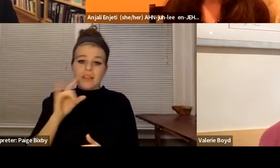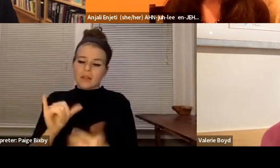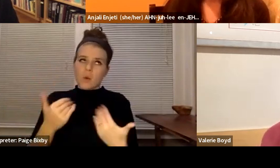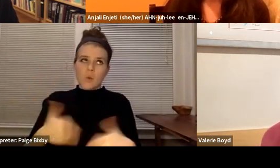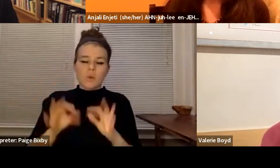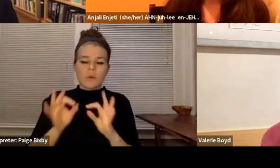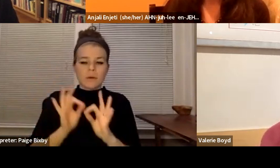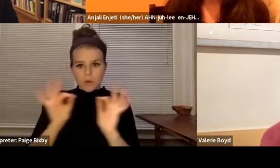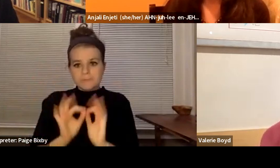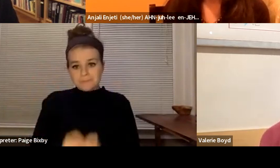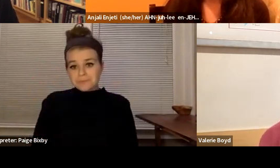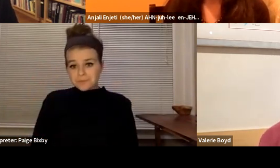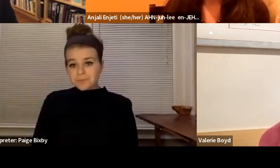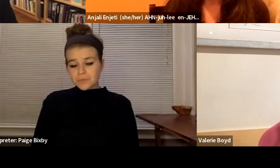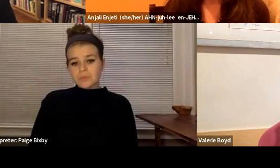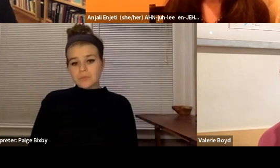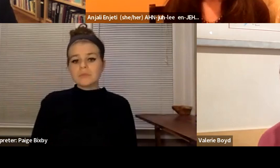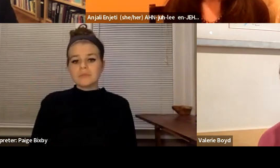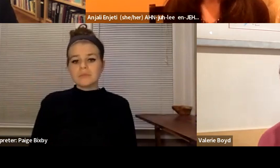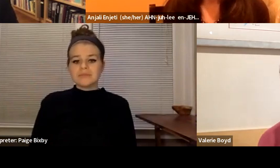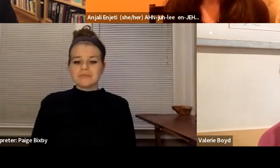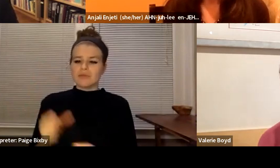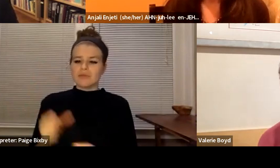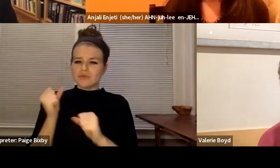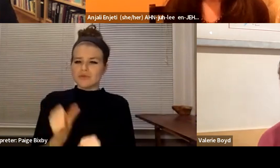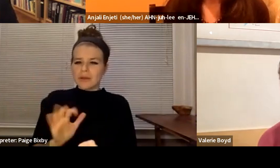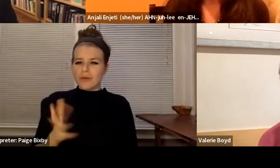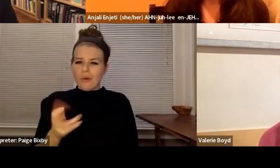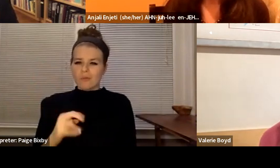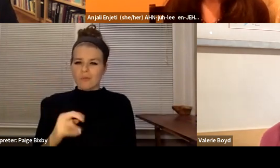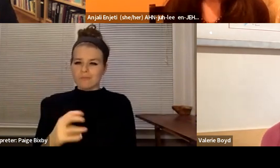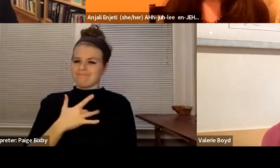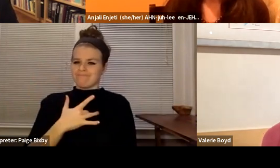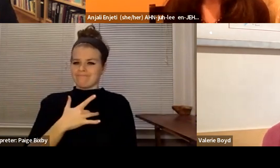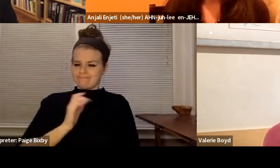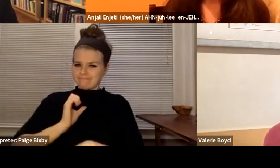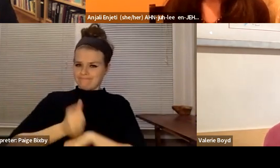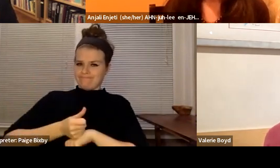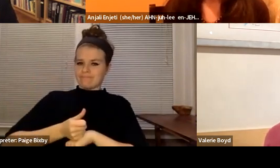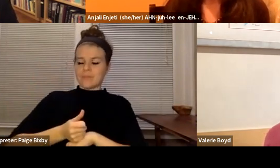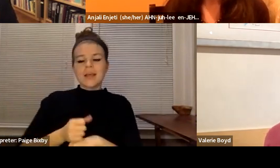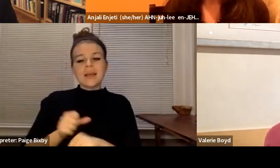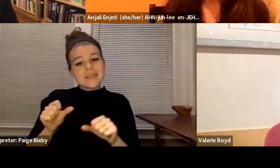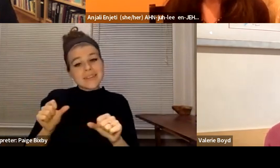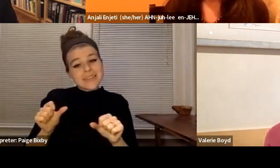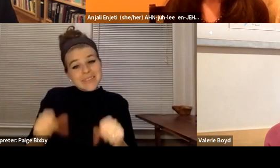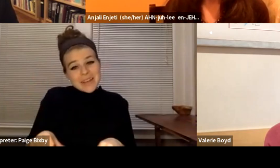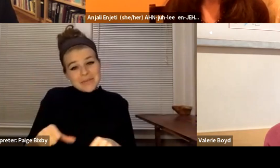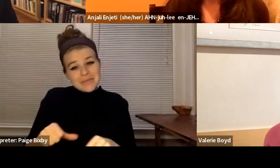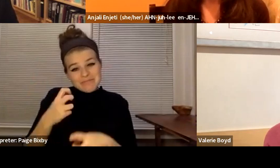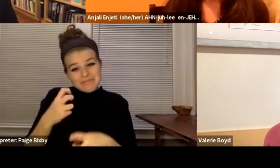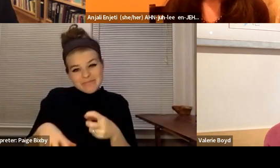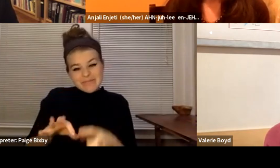the strength of your own convictions, which can be difficult, especially in an industry that is